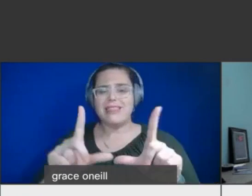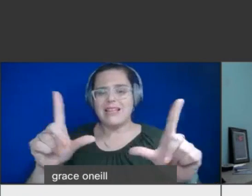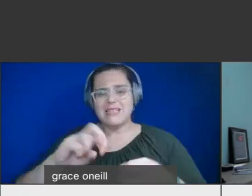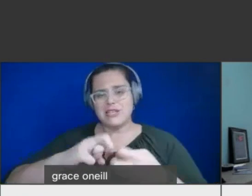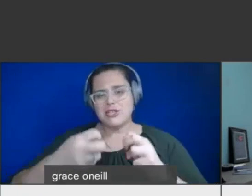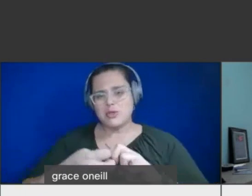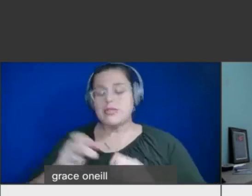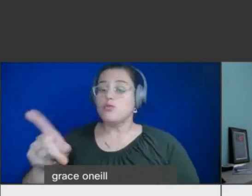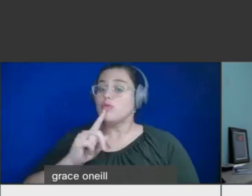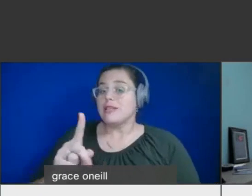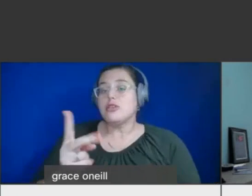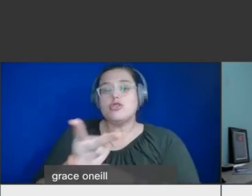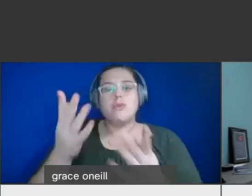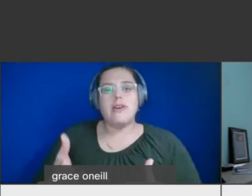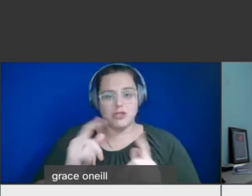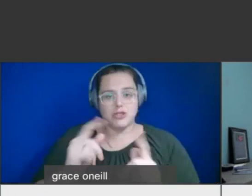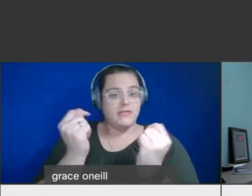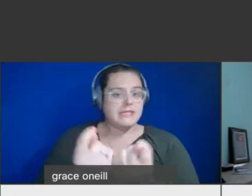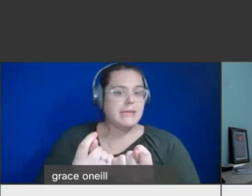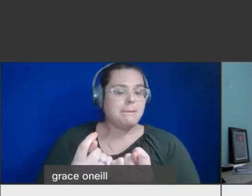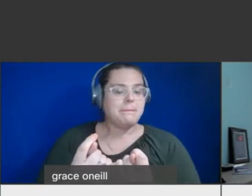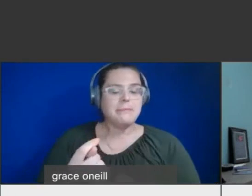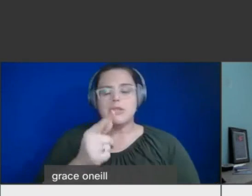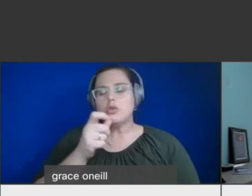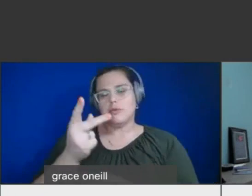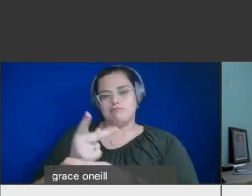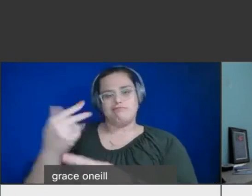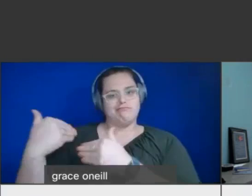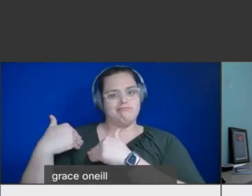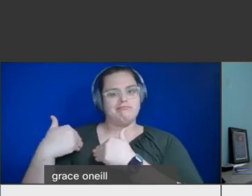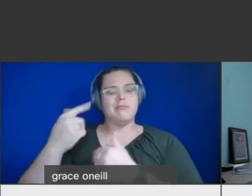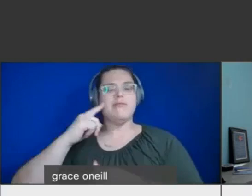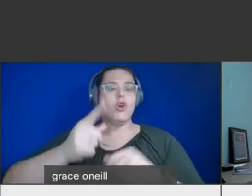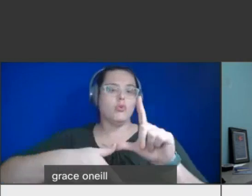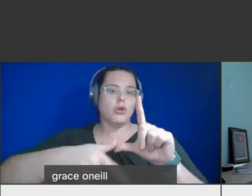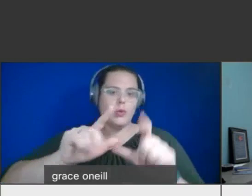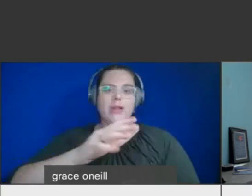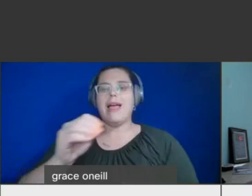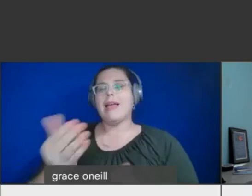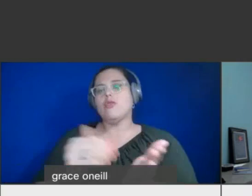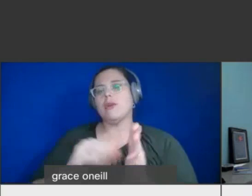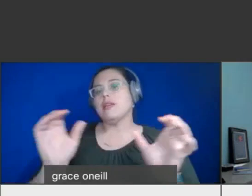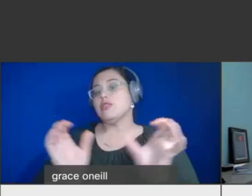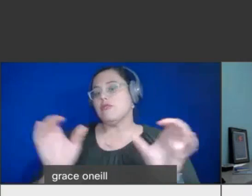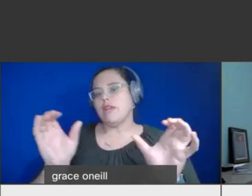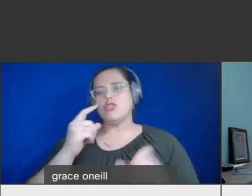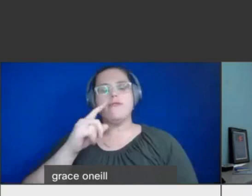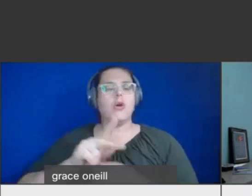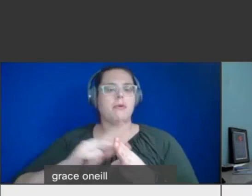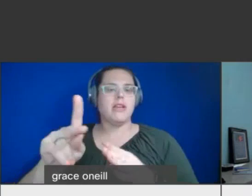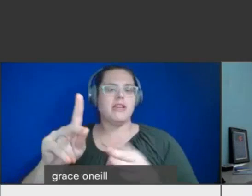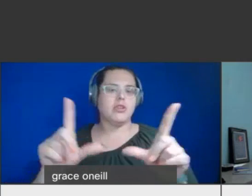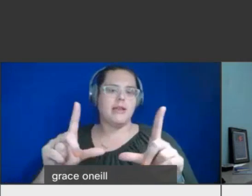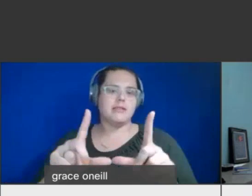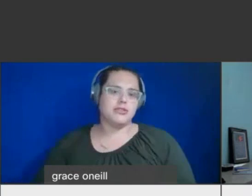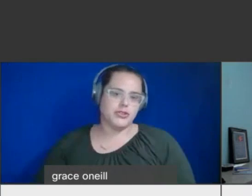actually is the supervisor of the team that does renewals and recertification for professional licensure.